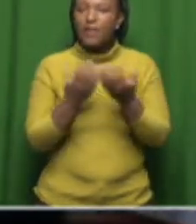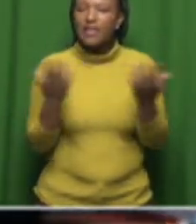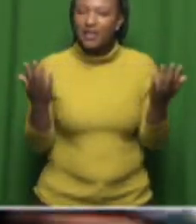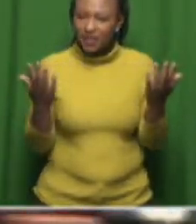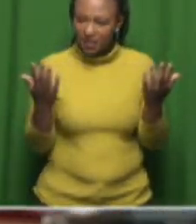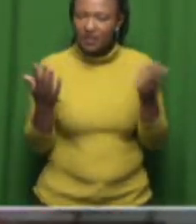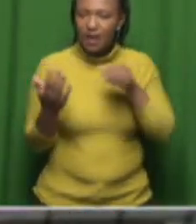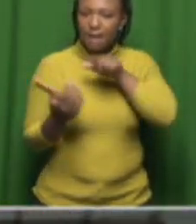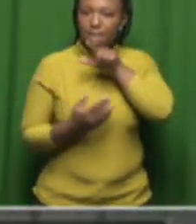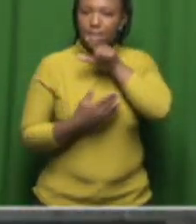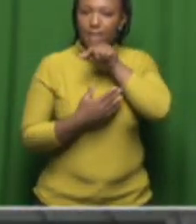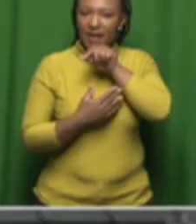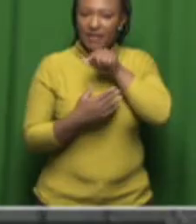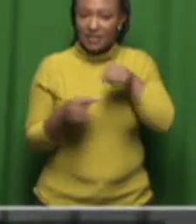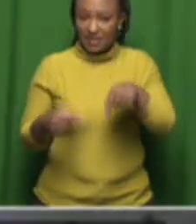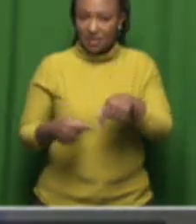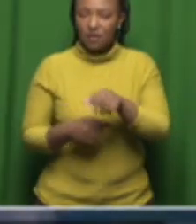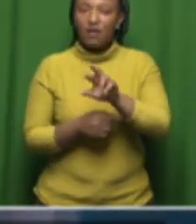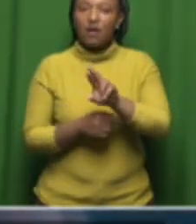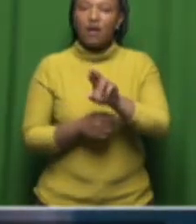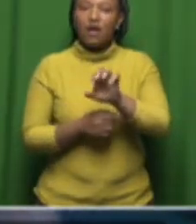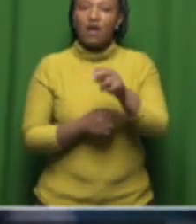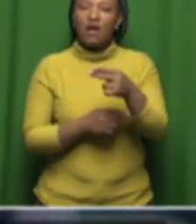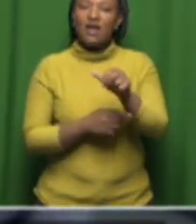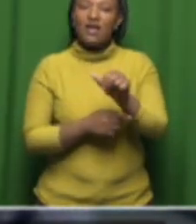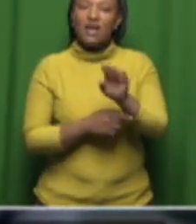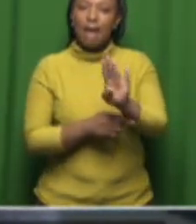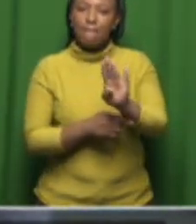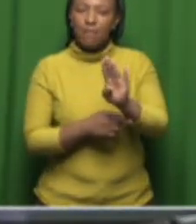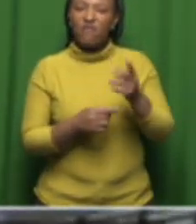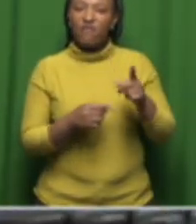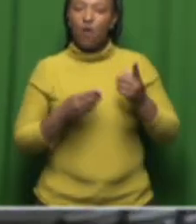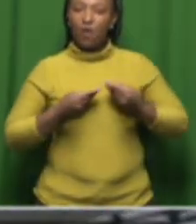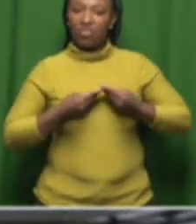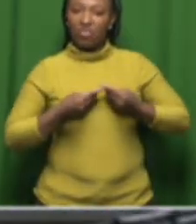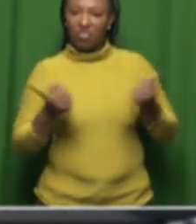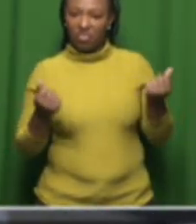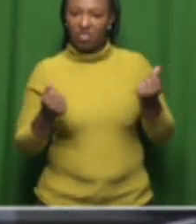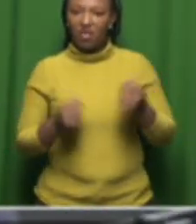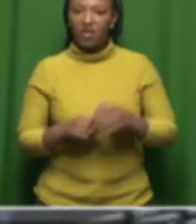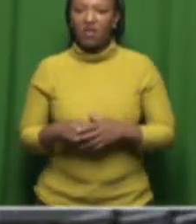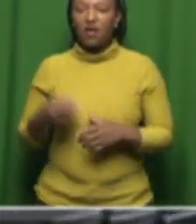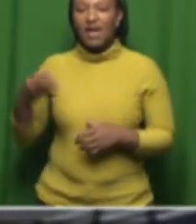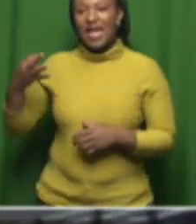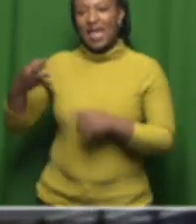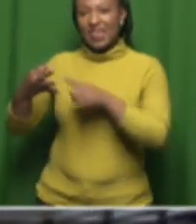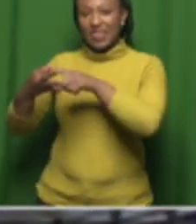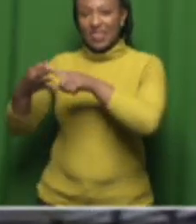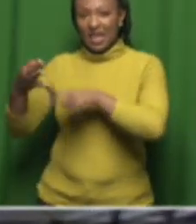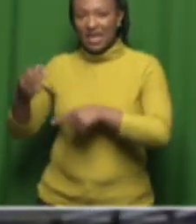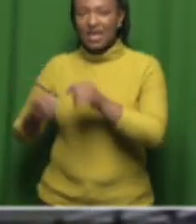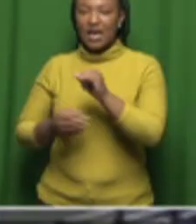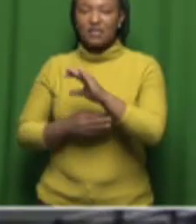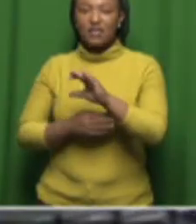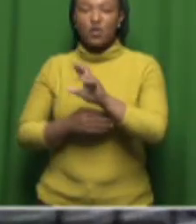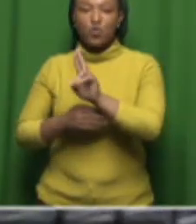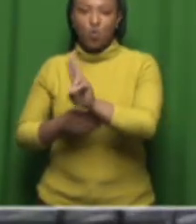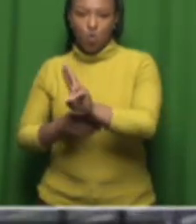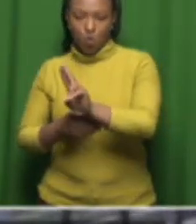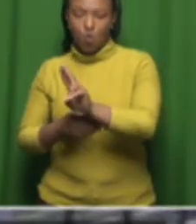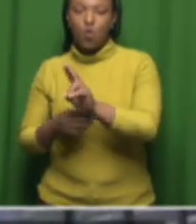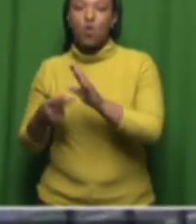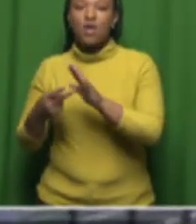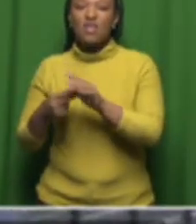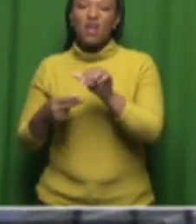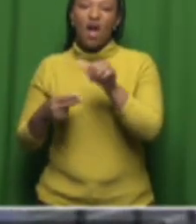moment? So in the rehab center at the moment, we have 3 in ICU and 9 in rehab. So after